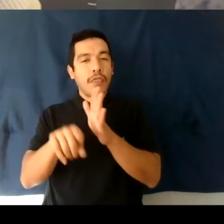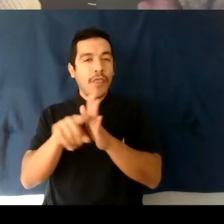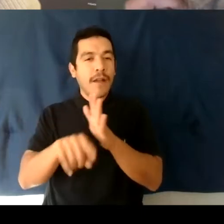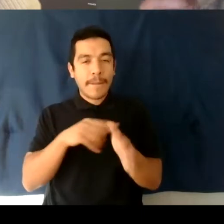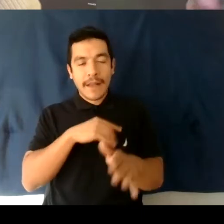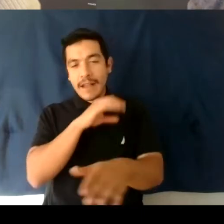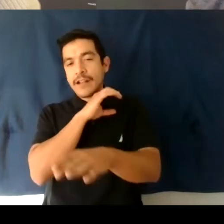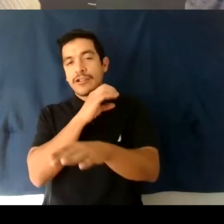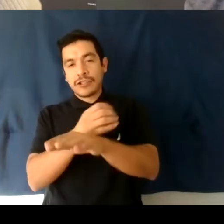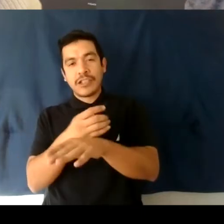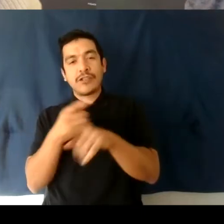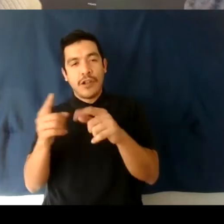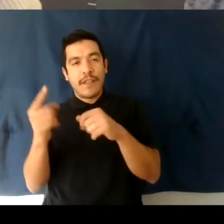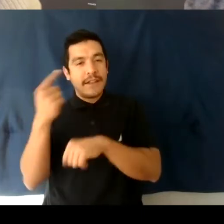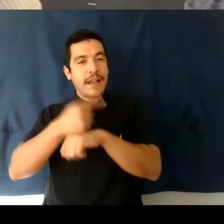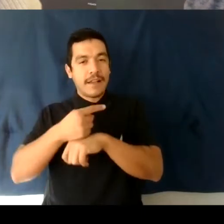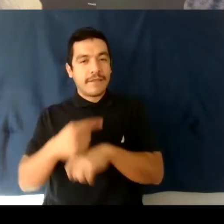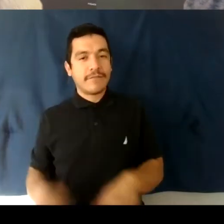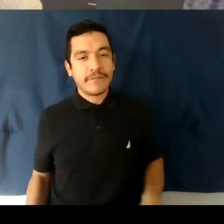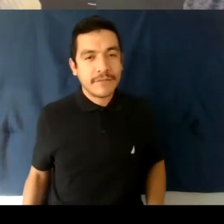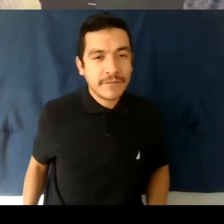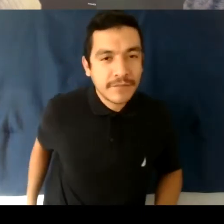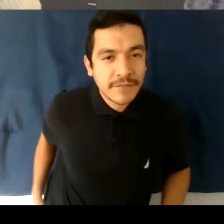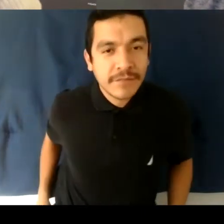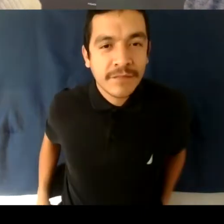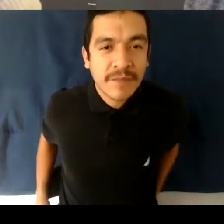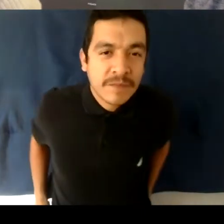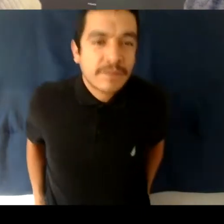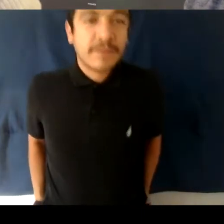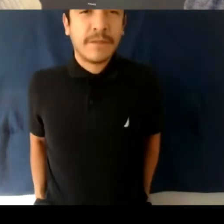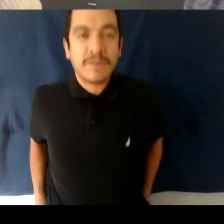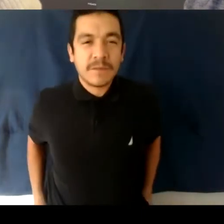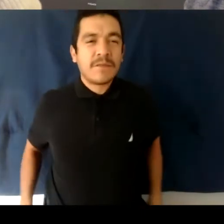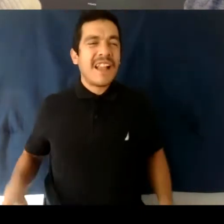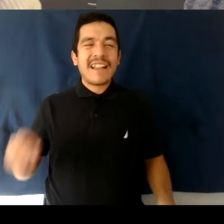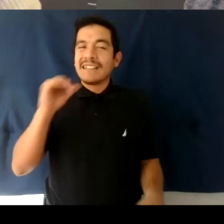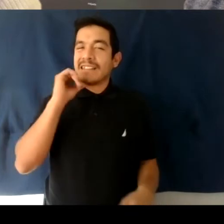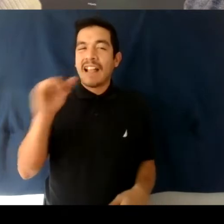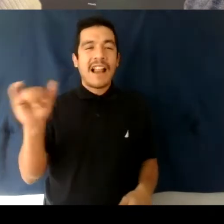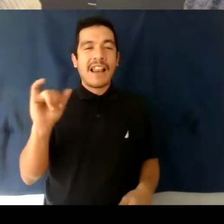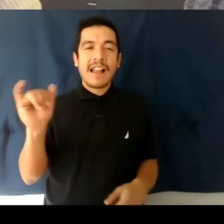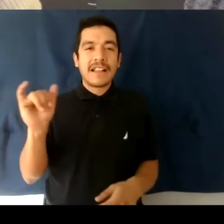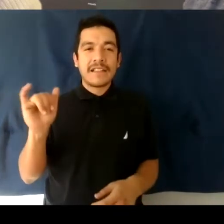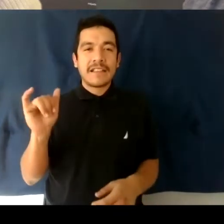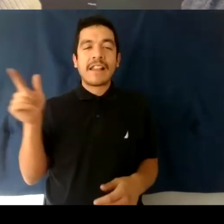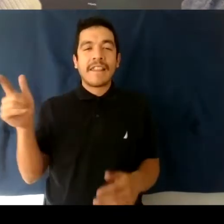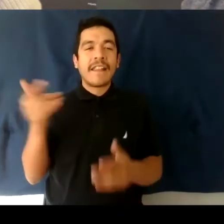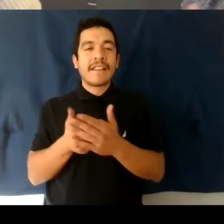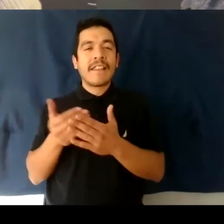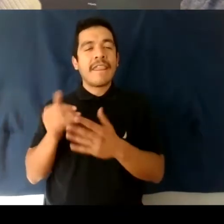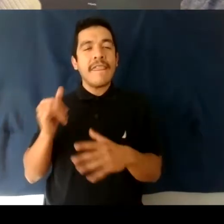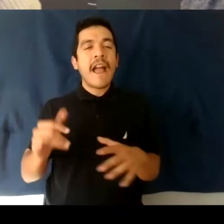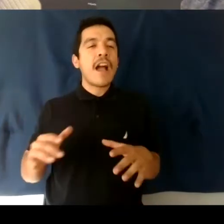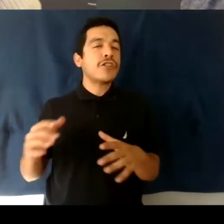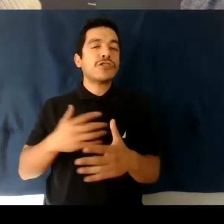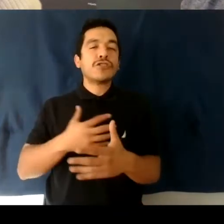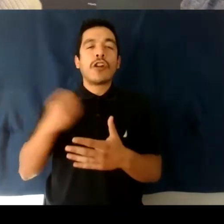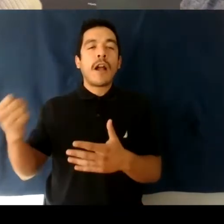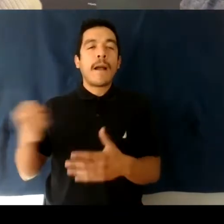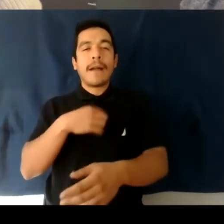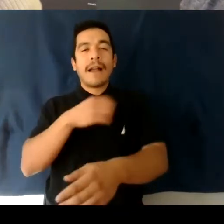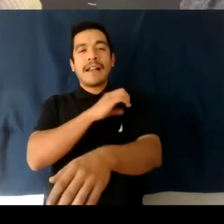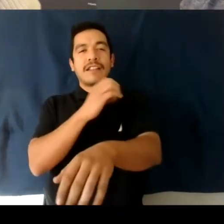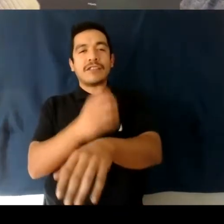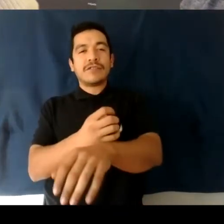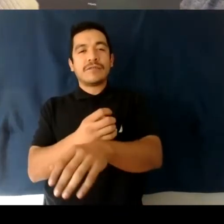took away my energy during the day. And so, and it's not even like, okay, like these things that took away my energy,